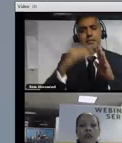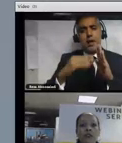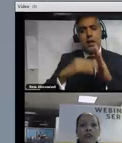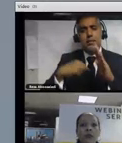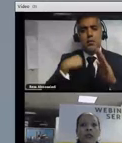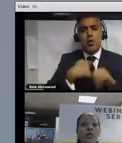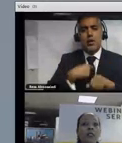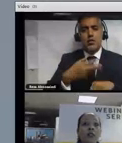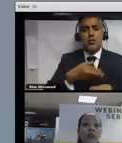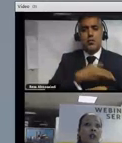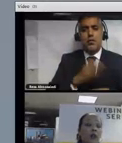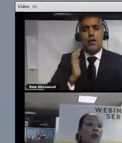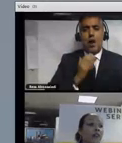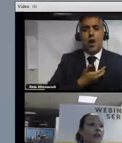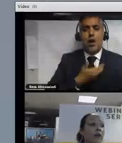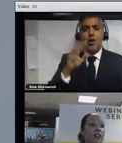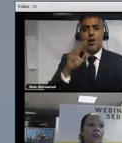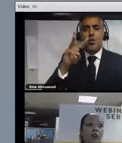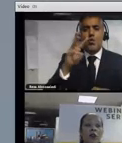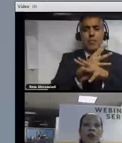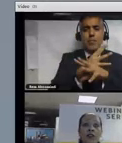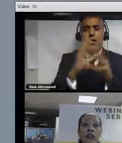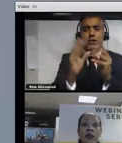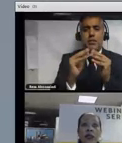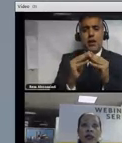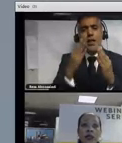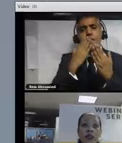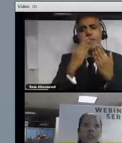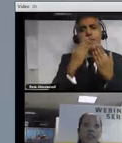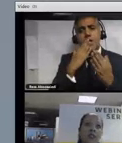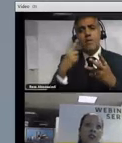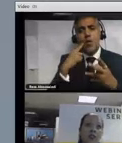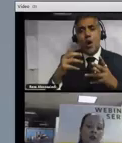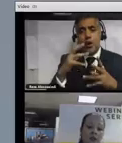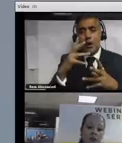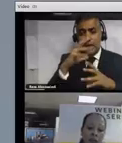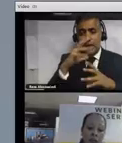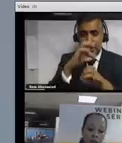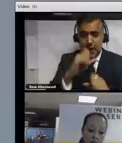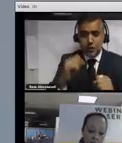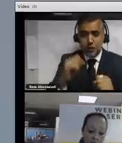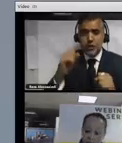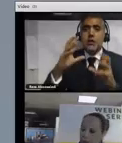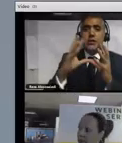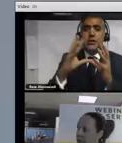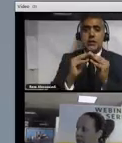webinars going forward. So thank you all very much for a very engaged session. Bye-bye.